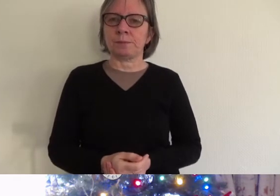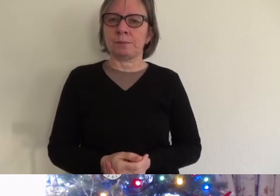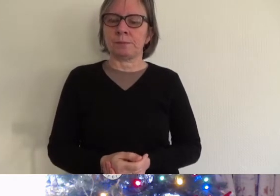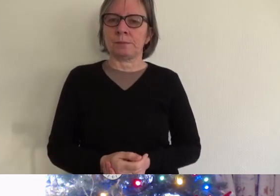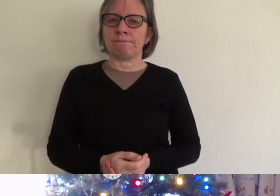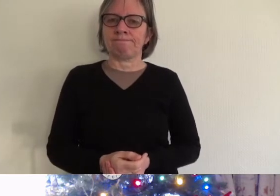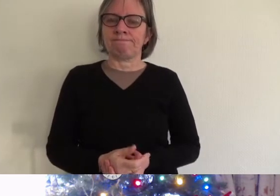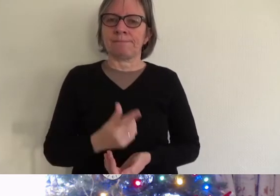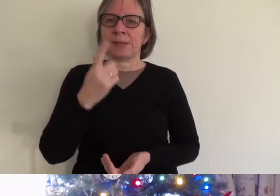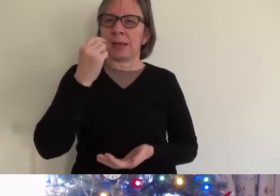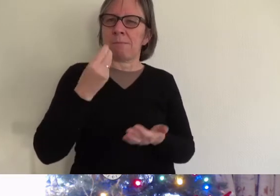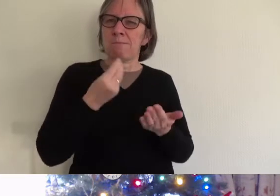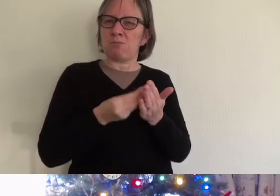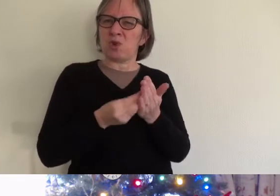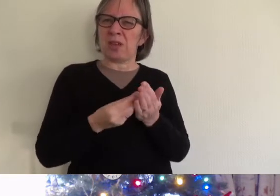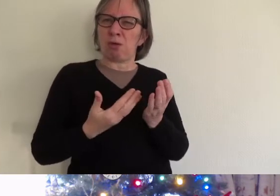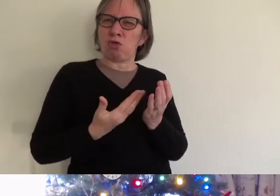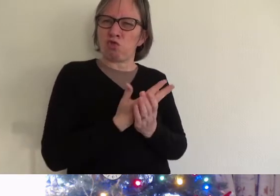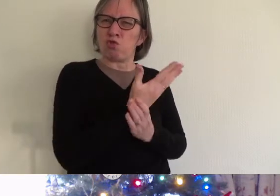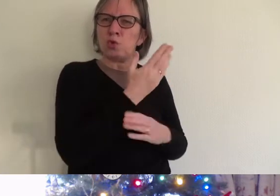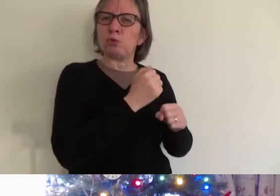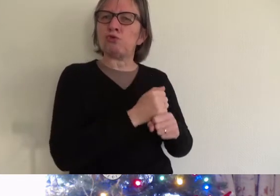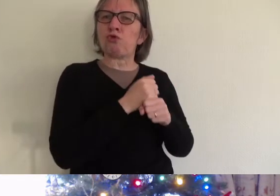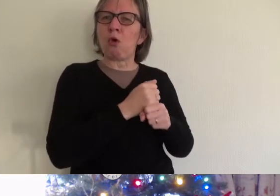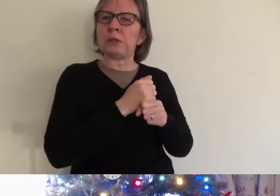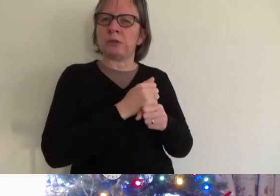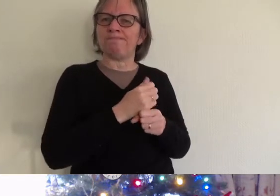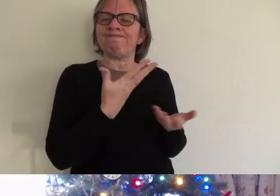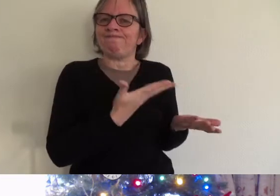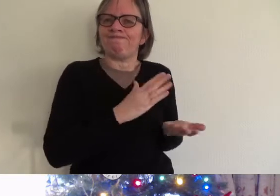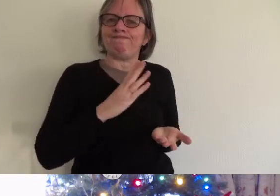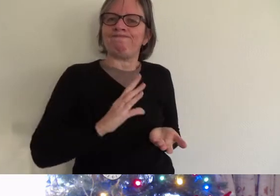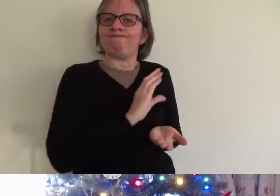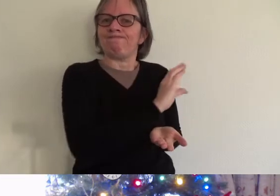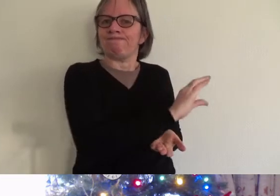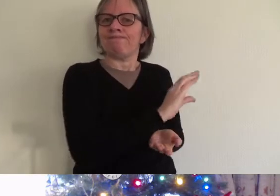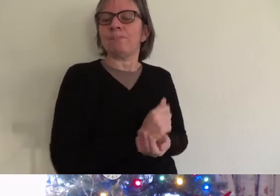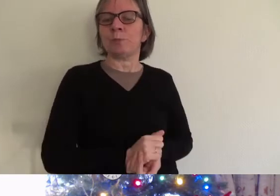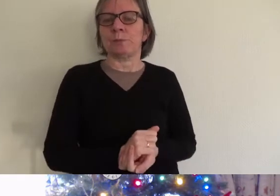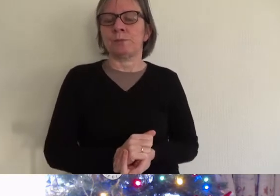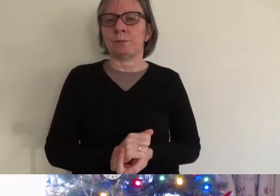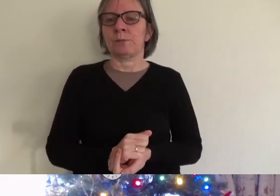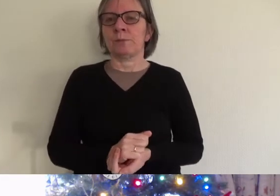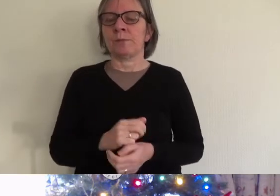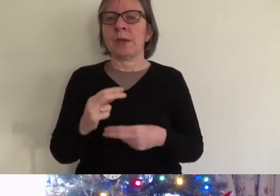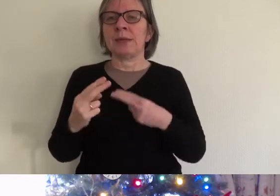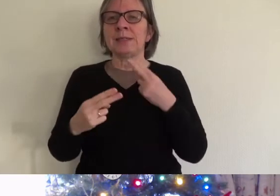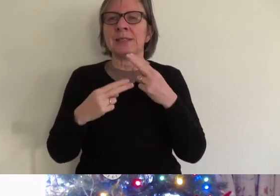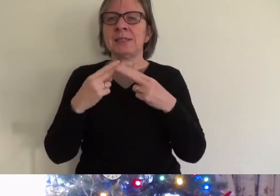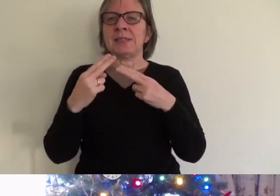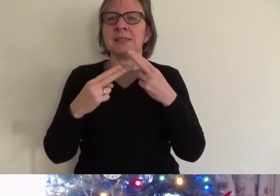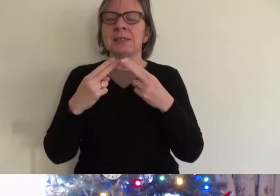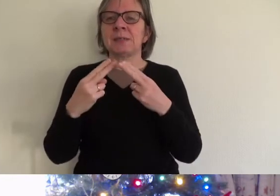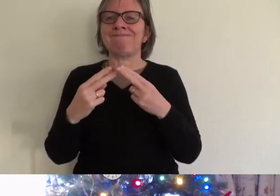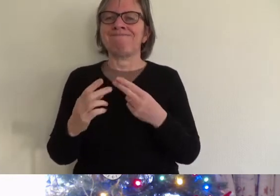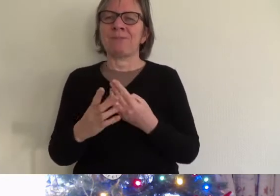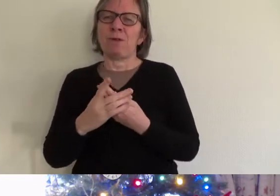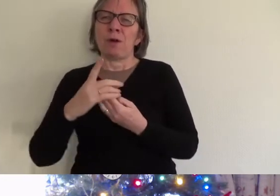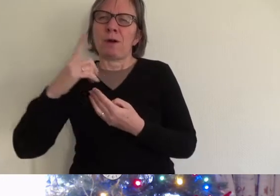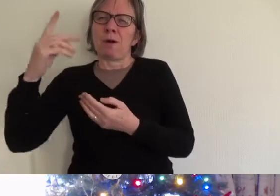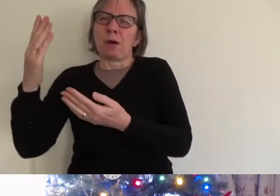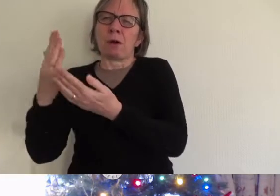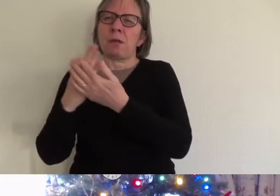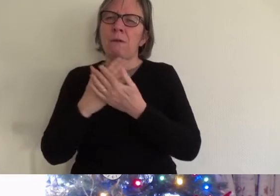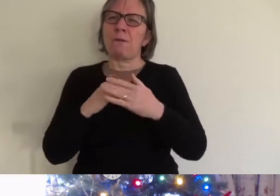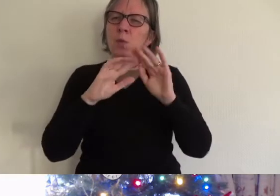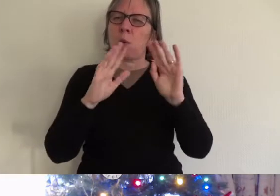and you can donate through the church. We're going to sing another song together. We're going to sing, "For God so